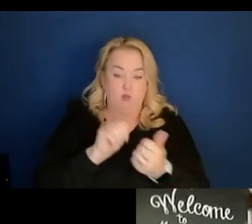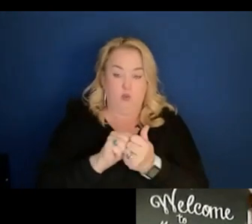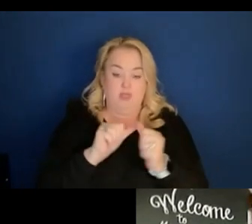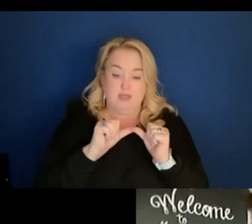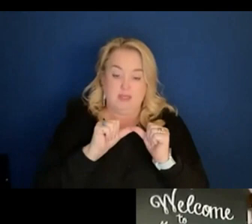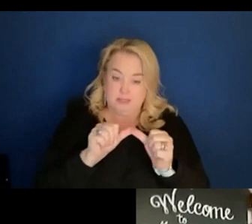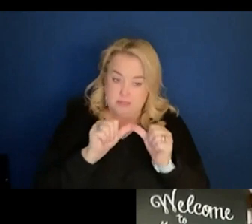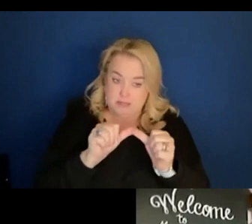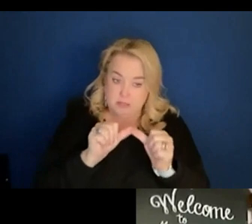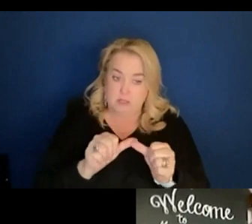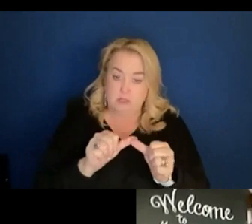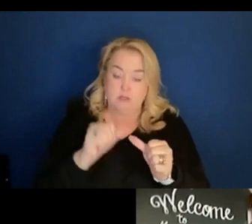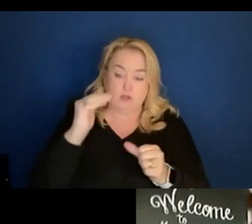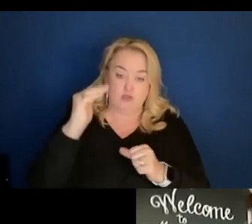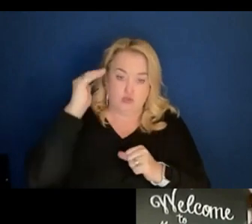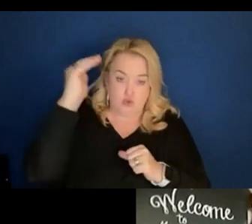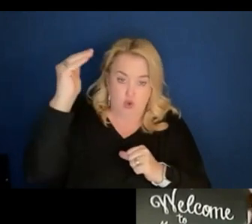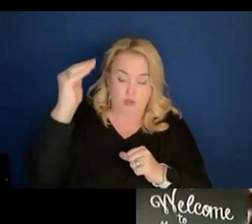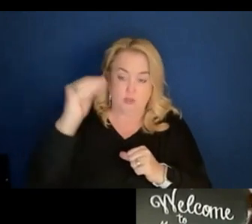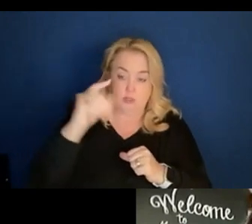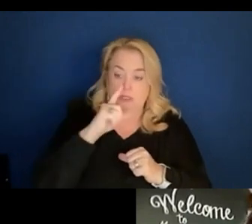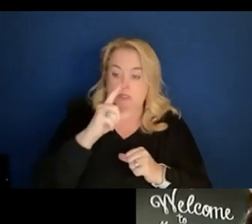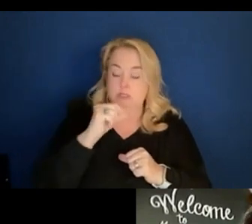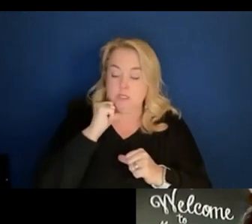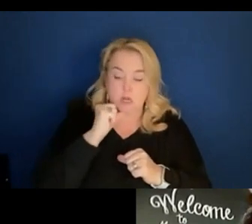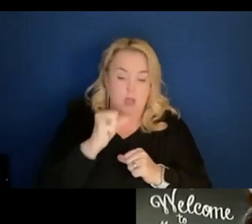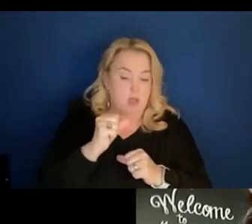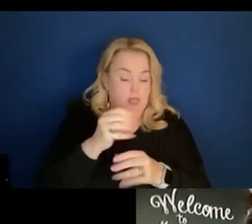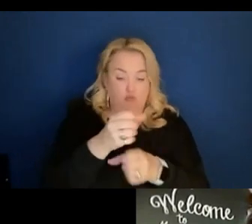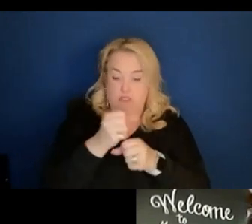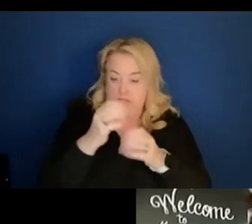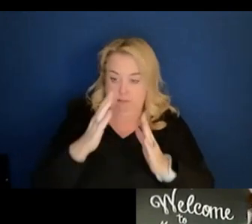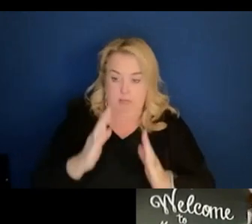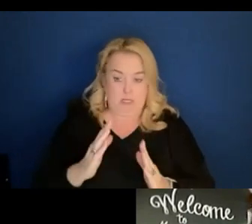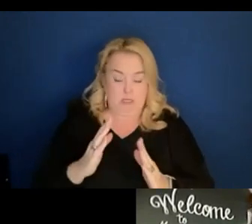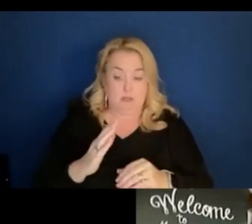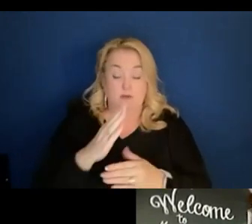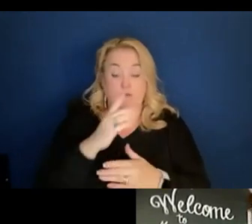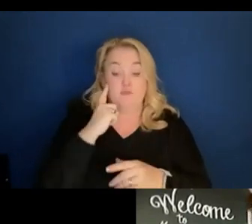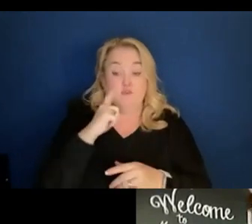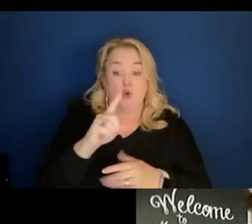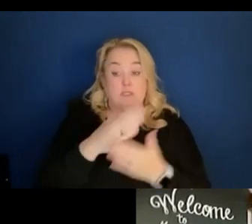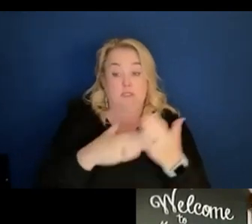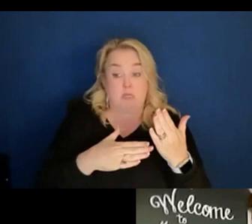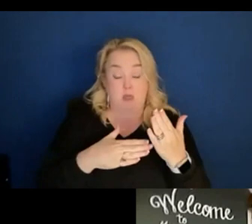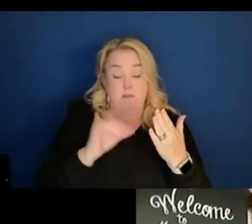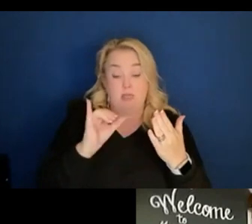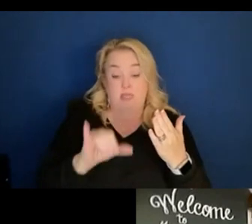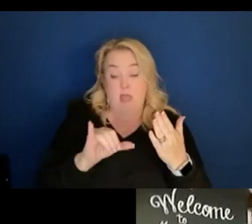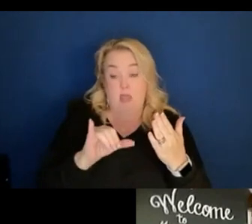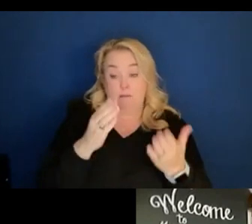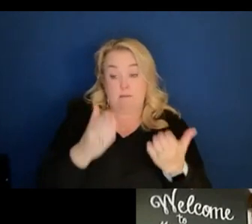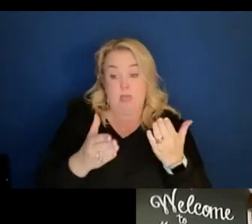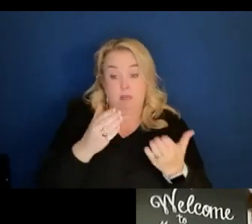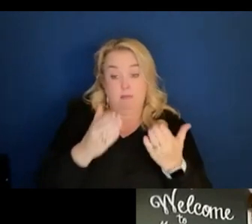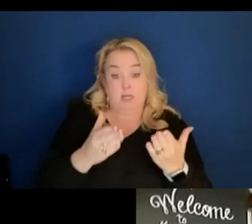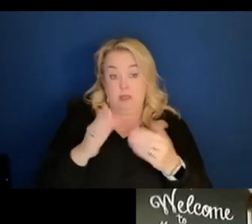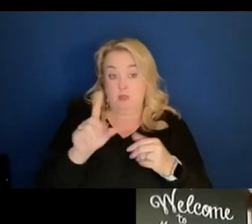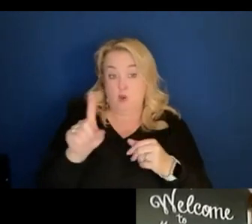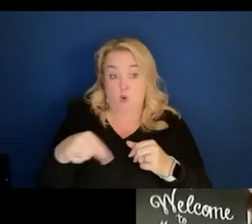consistent adult who is not their care recipient. And for some caregivers, this may be the